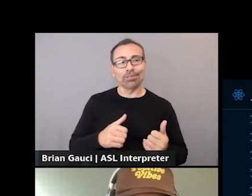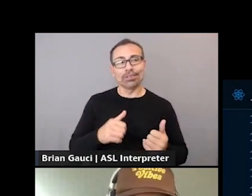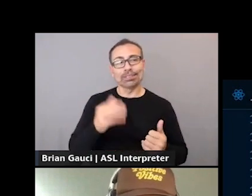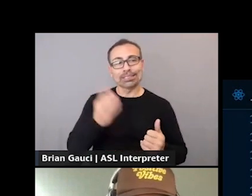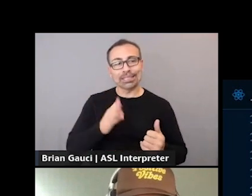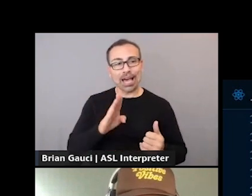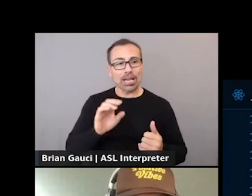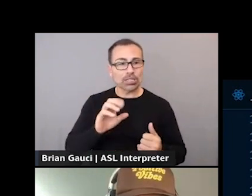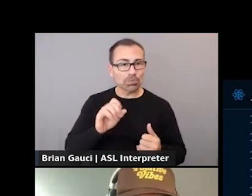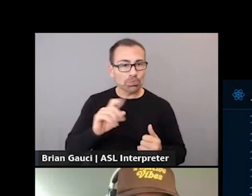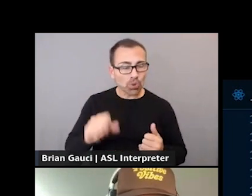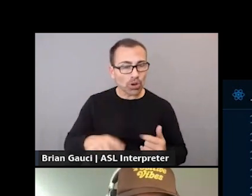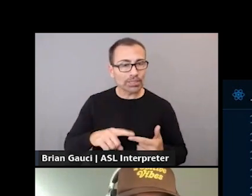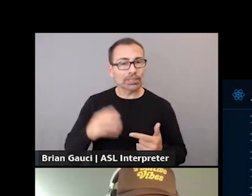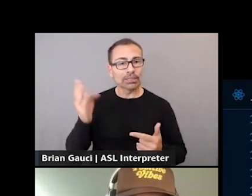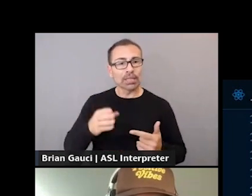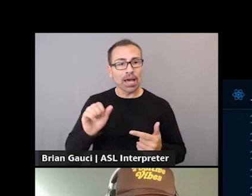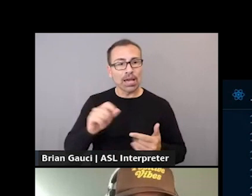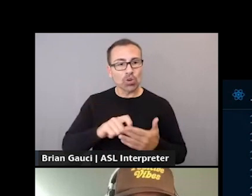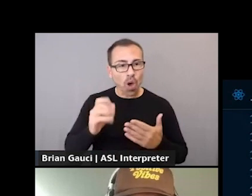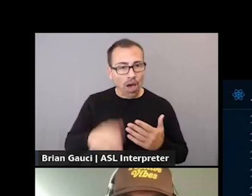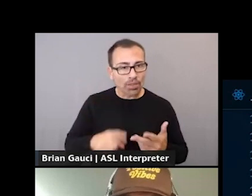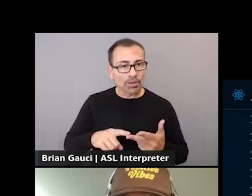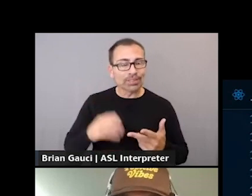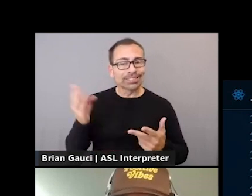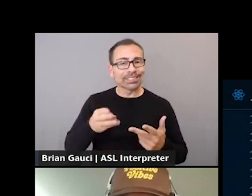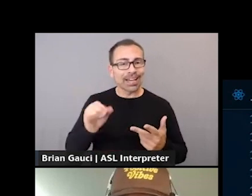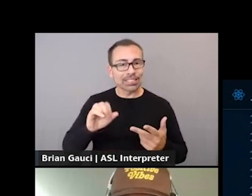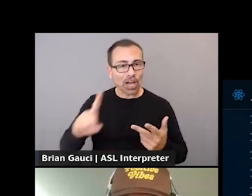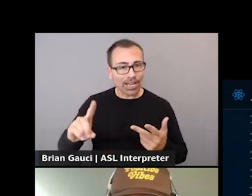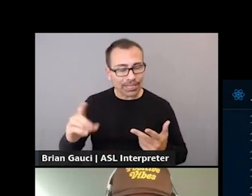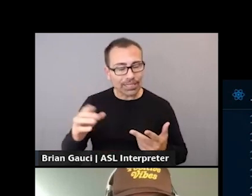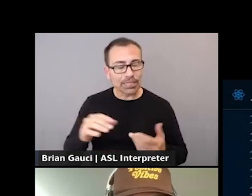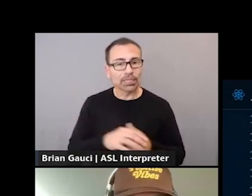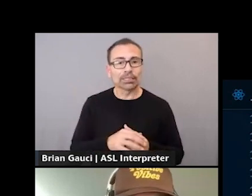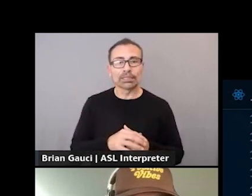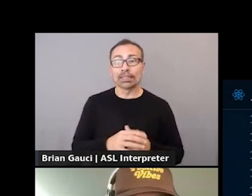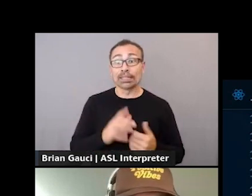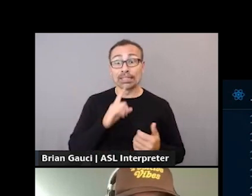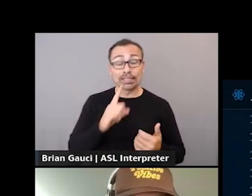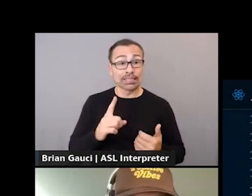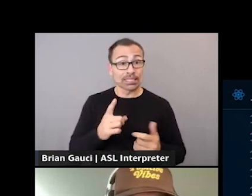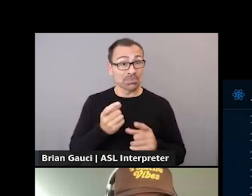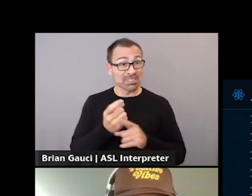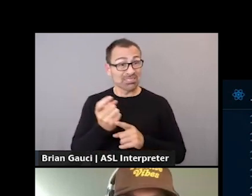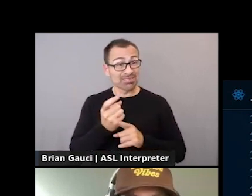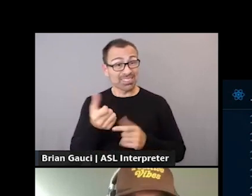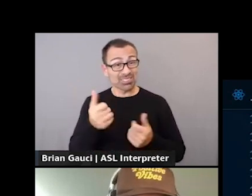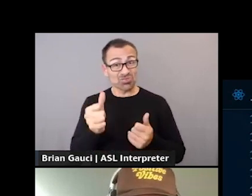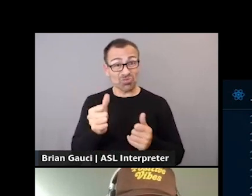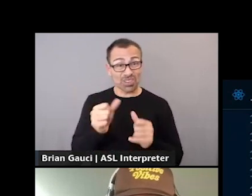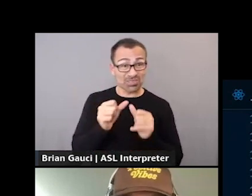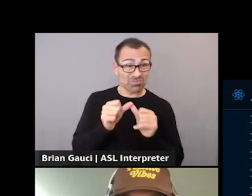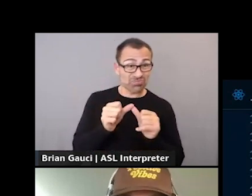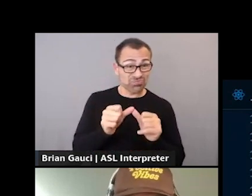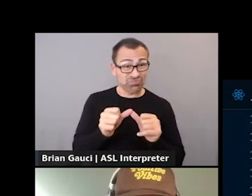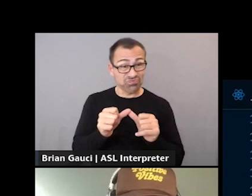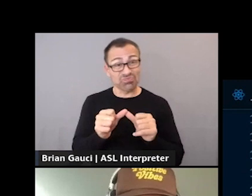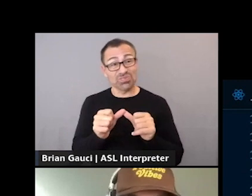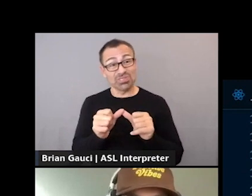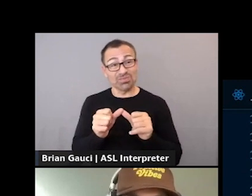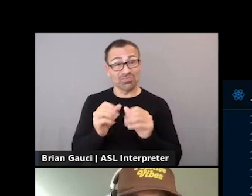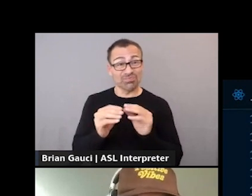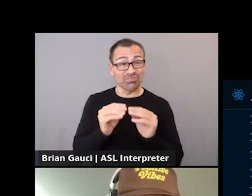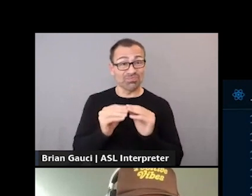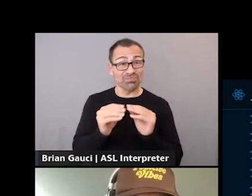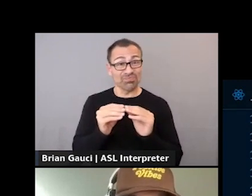want the specific author, so /ID. Right? This can be very tricky to maintain over time. It doesn't really scale well, and you